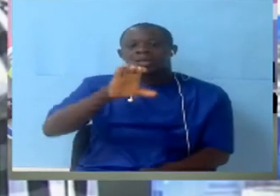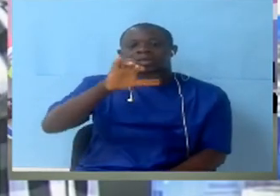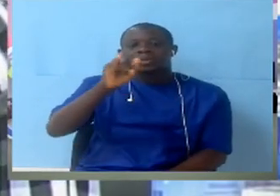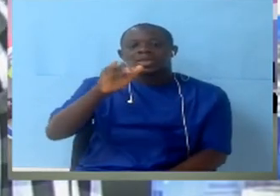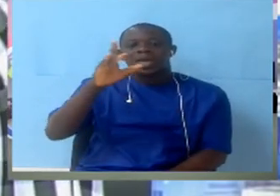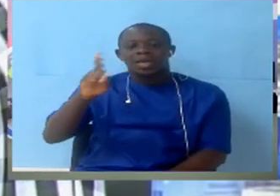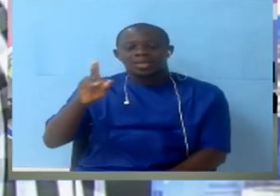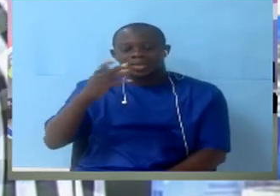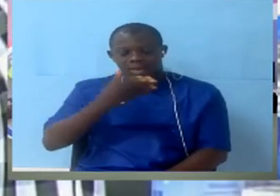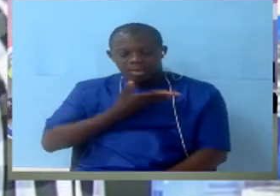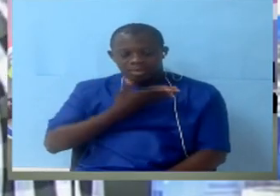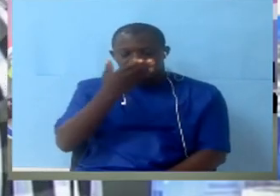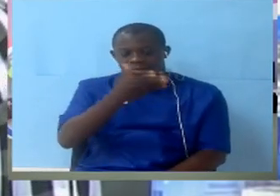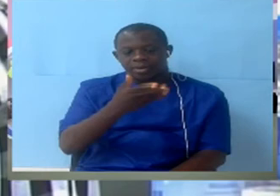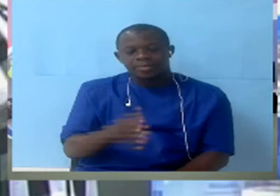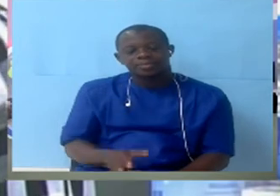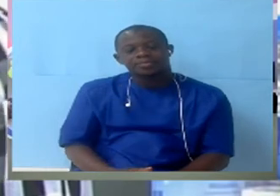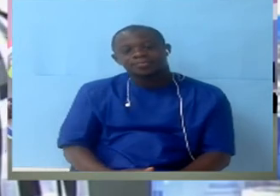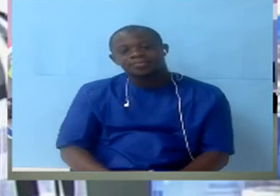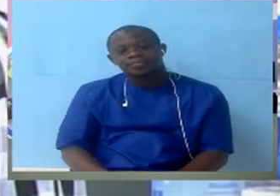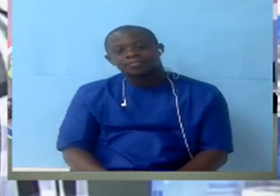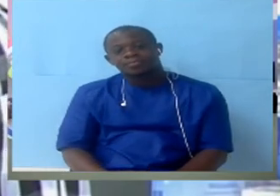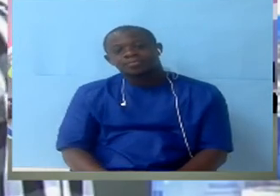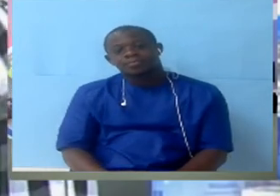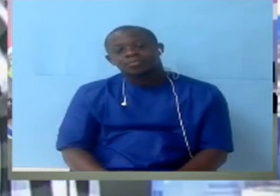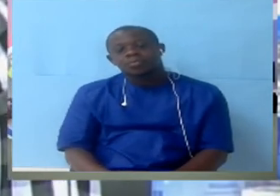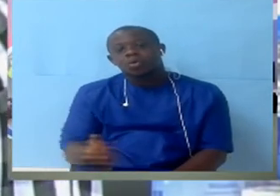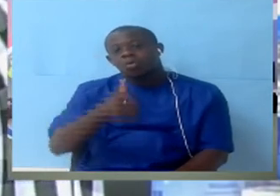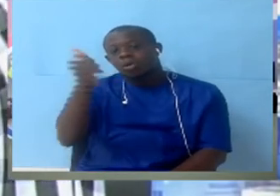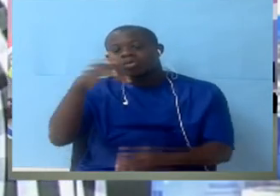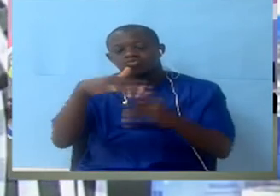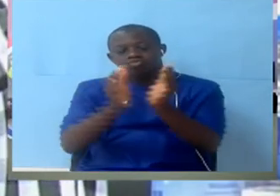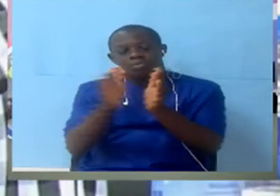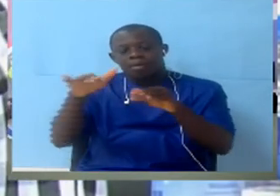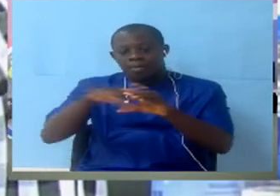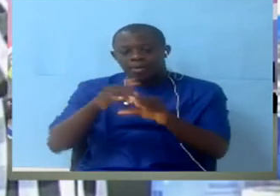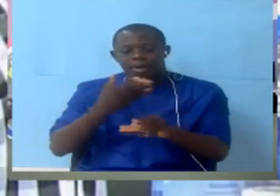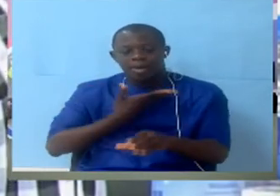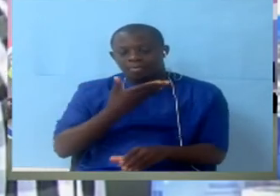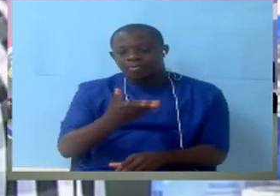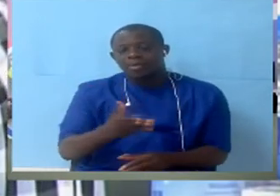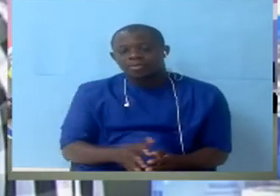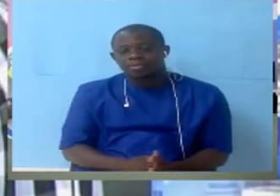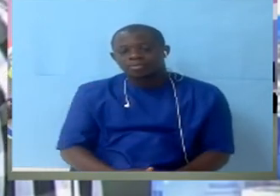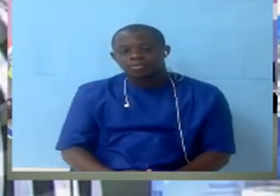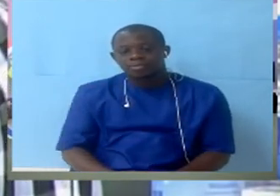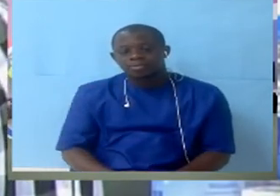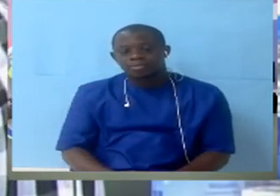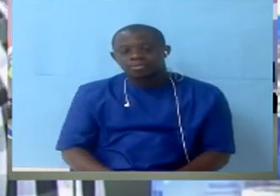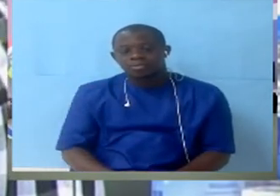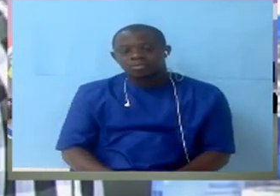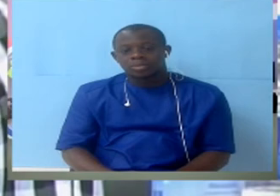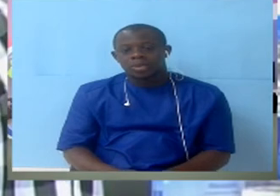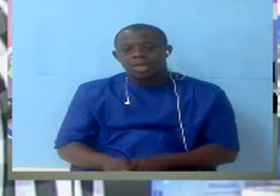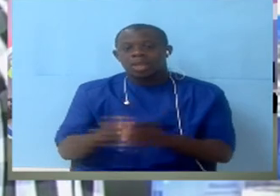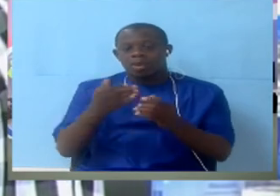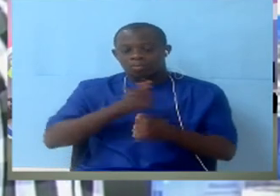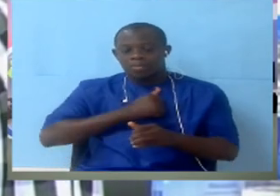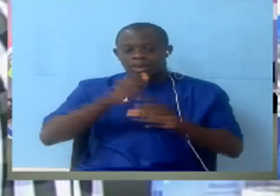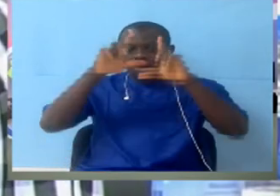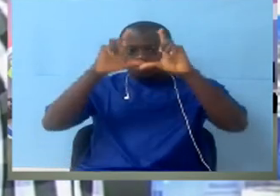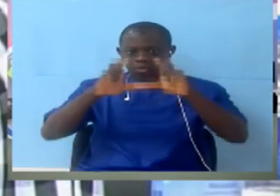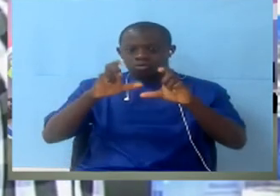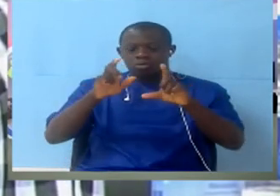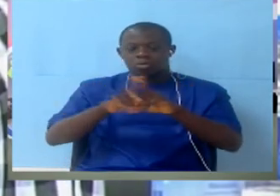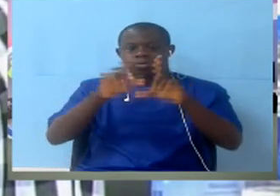CID bakono. The CID officer was among them. Bulldozer bije. Bulldozer. So ene picture from ta bunkono. They took a